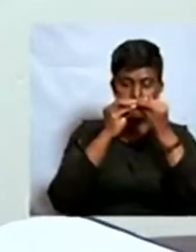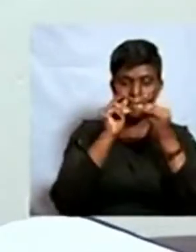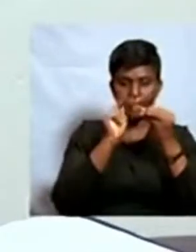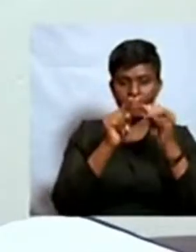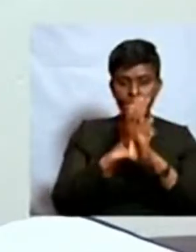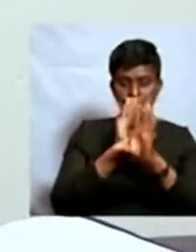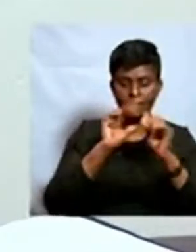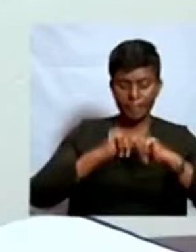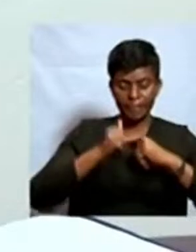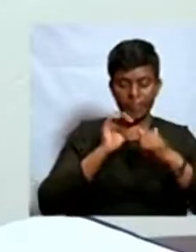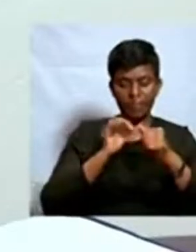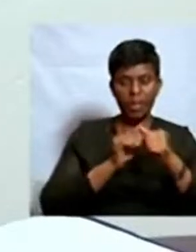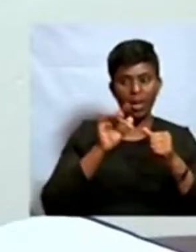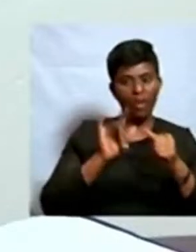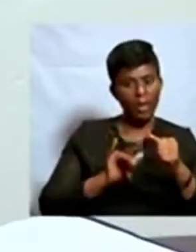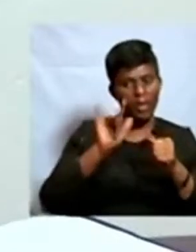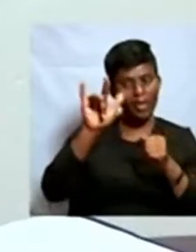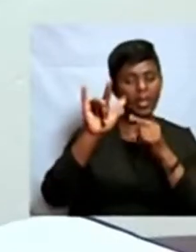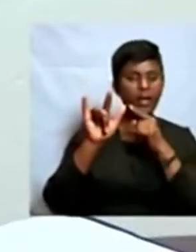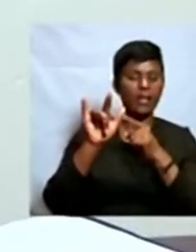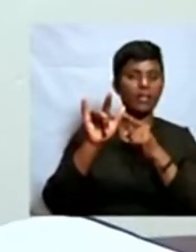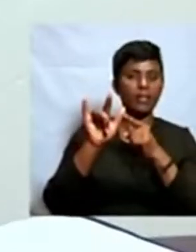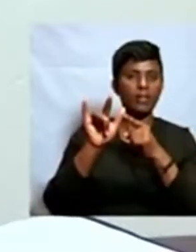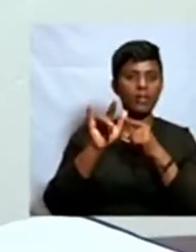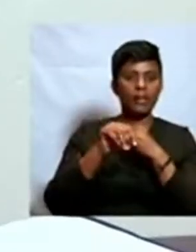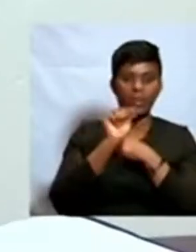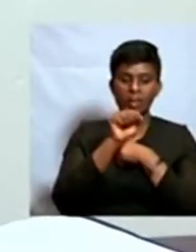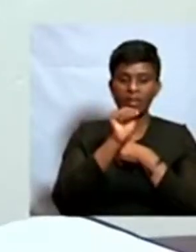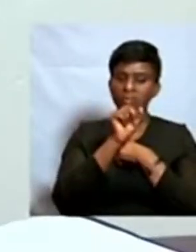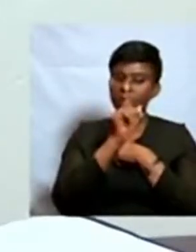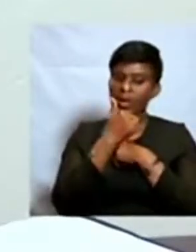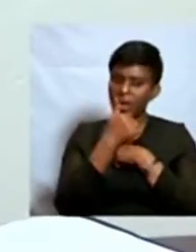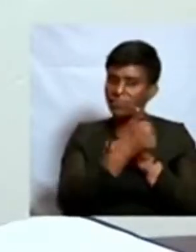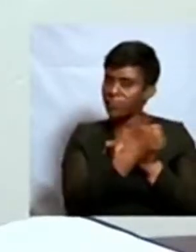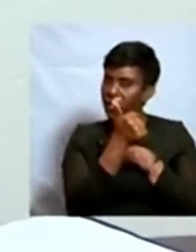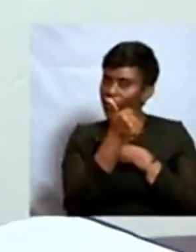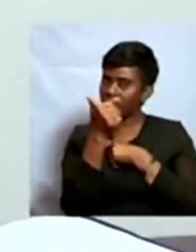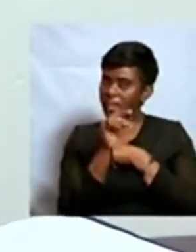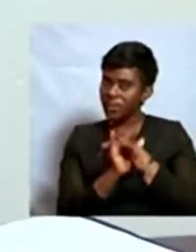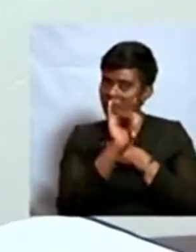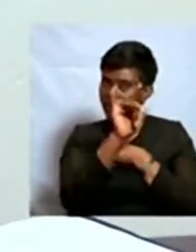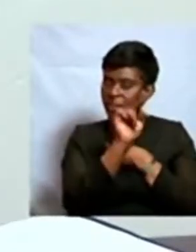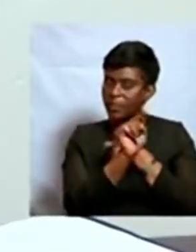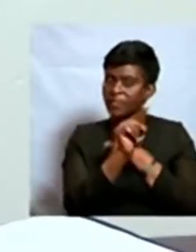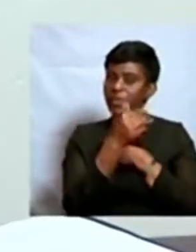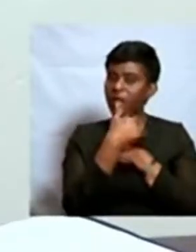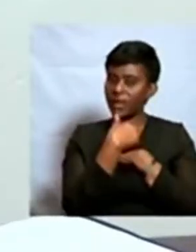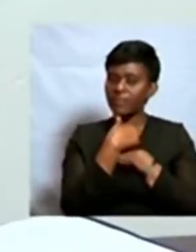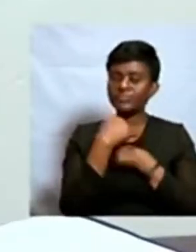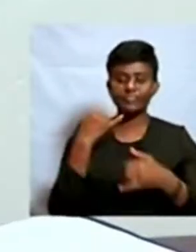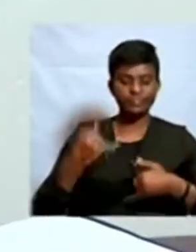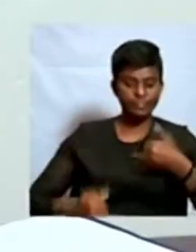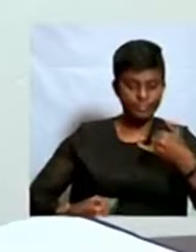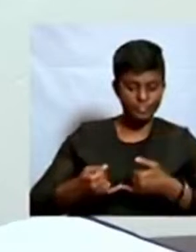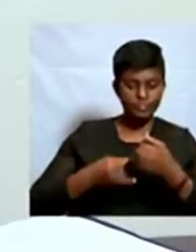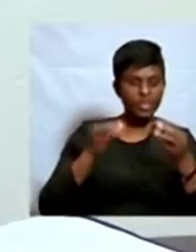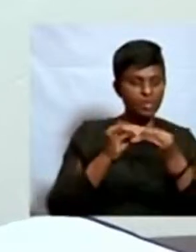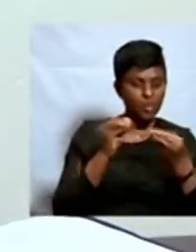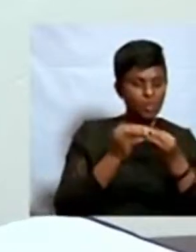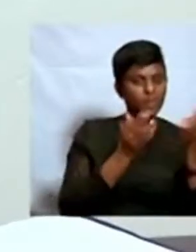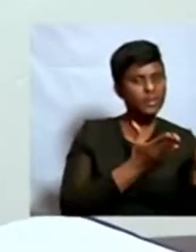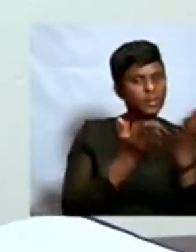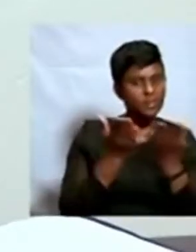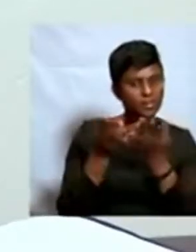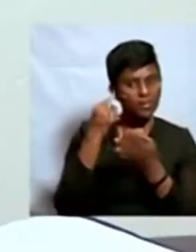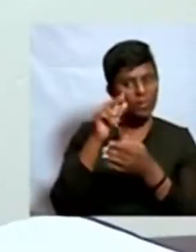is our airline. In as much as other airlines have been enjoying services